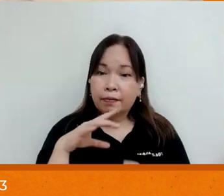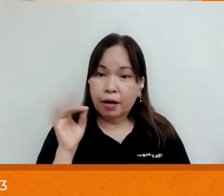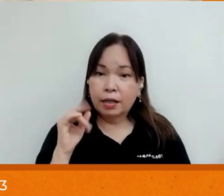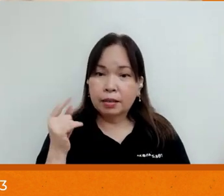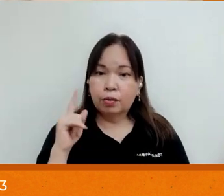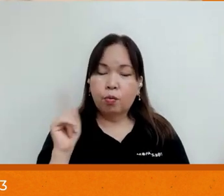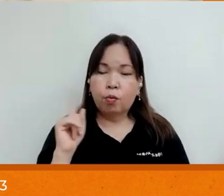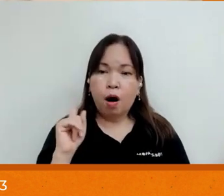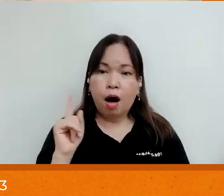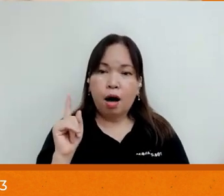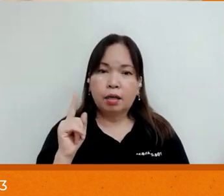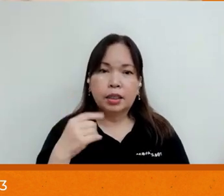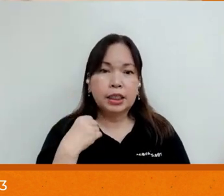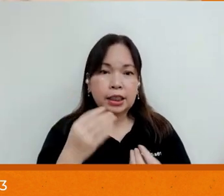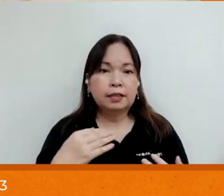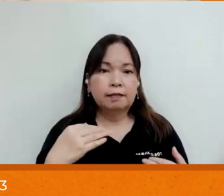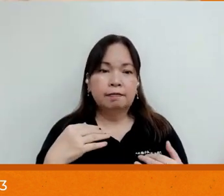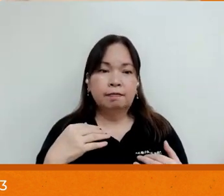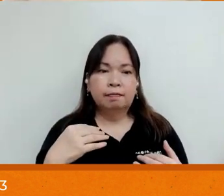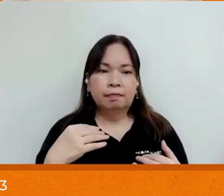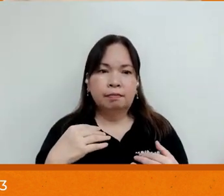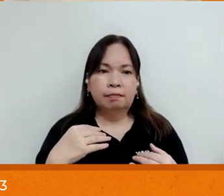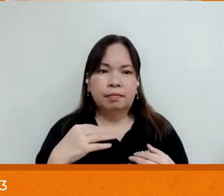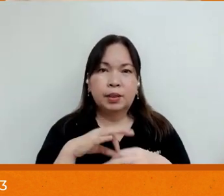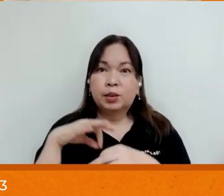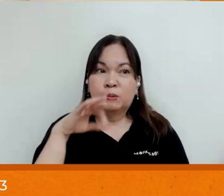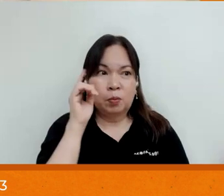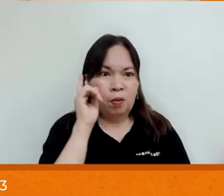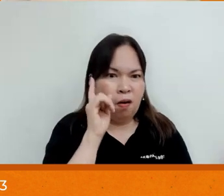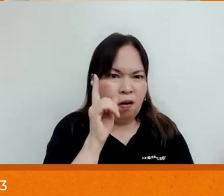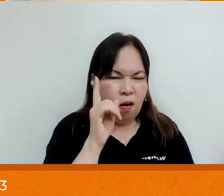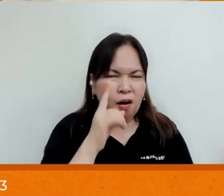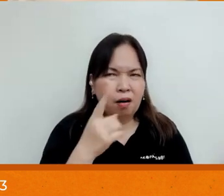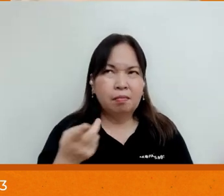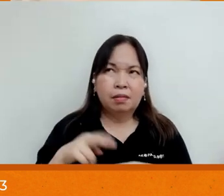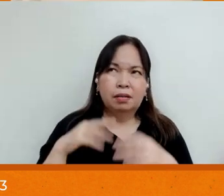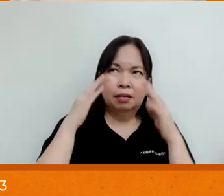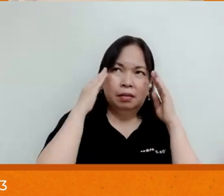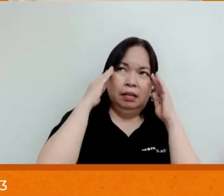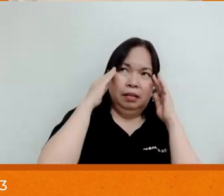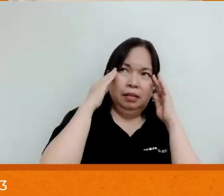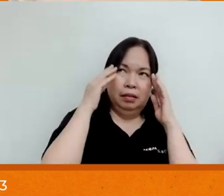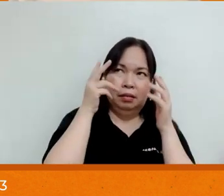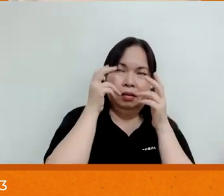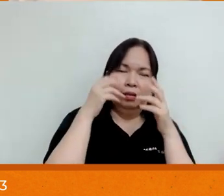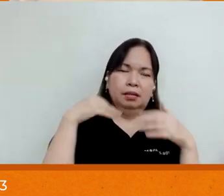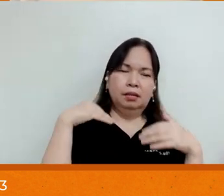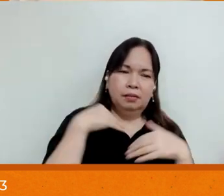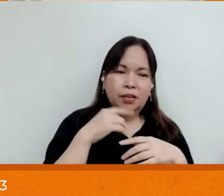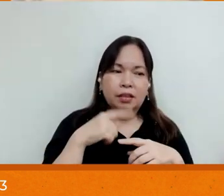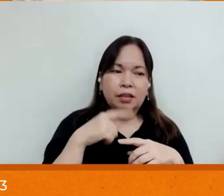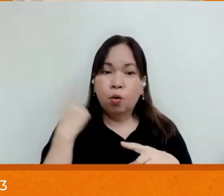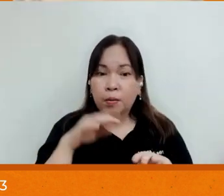pananakot in a sense, can add to worries and anxiety of children, not just children, but